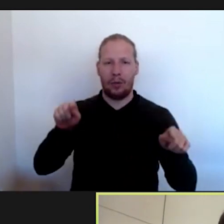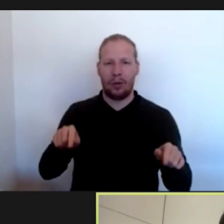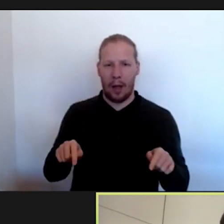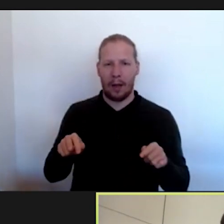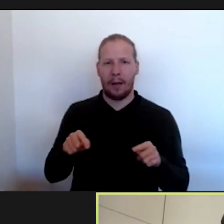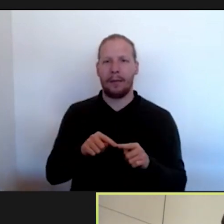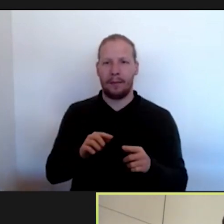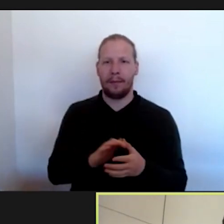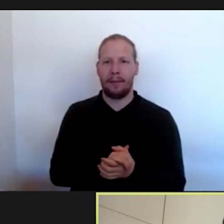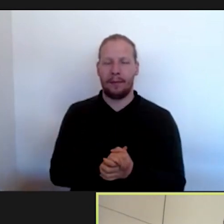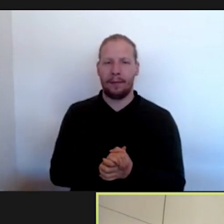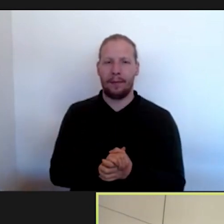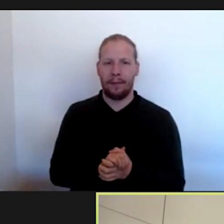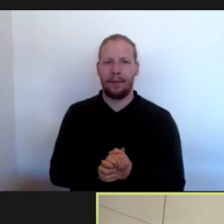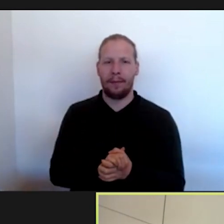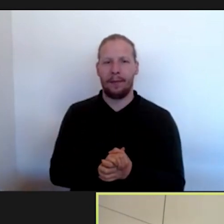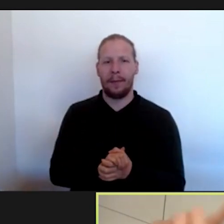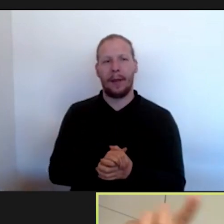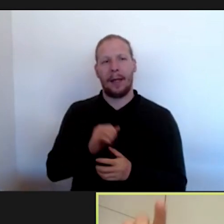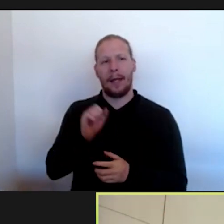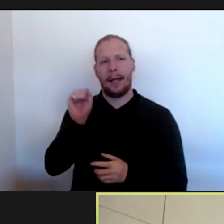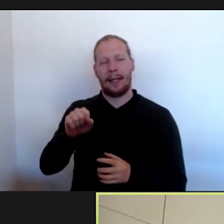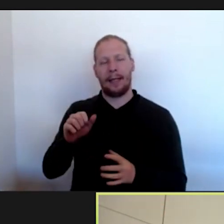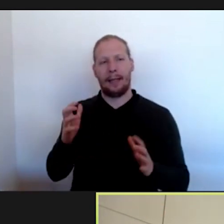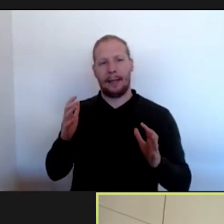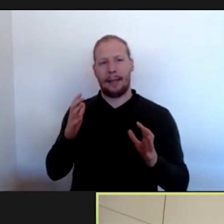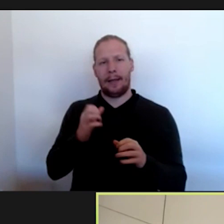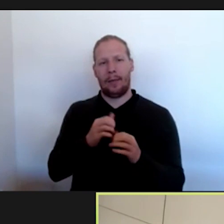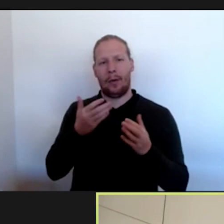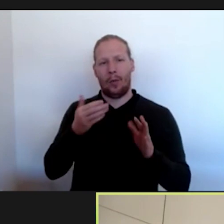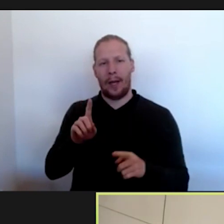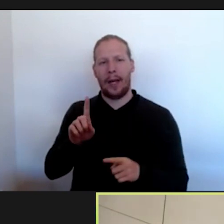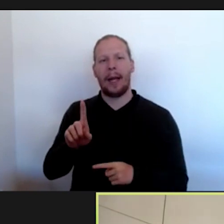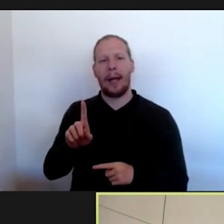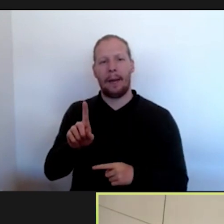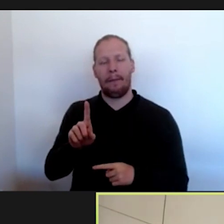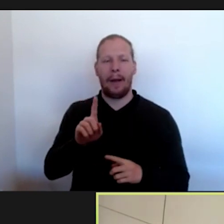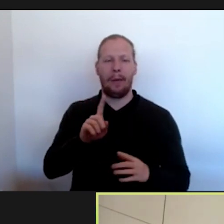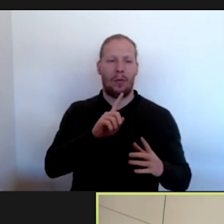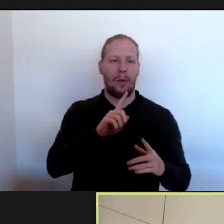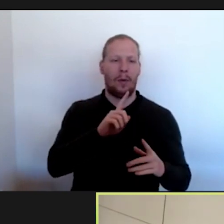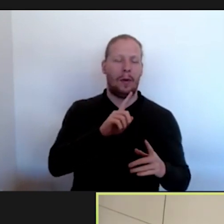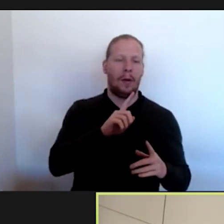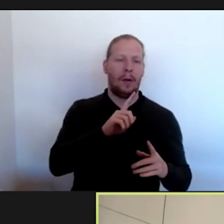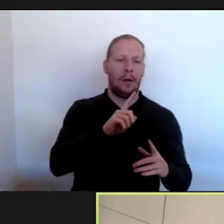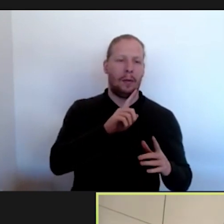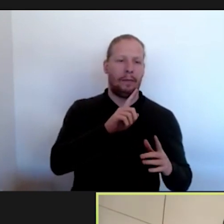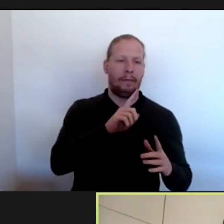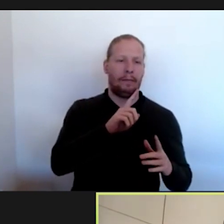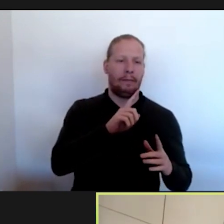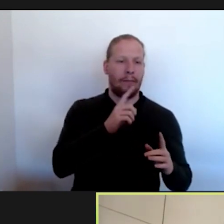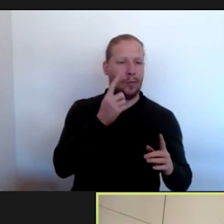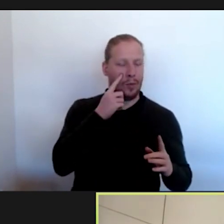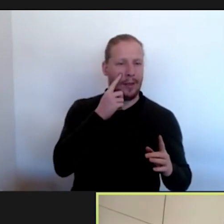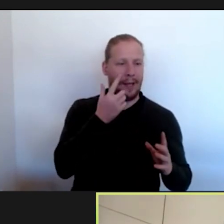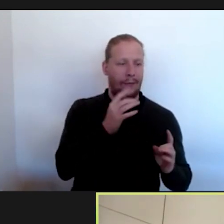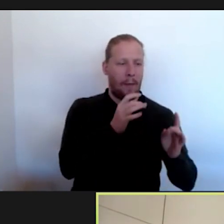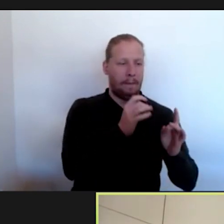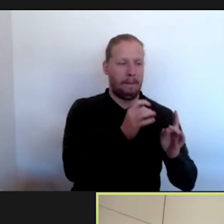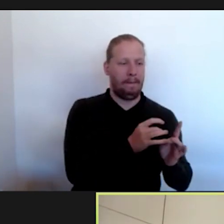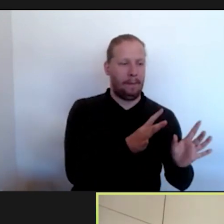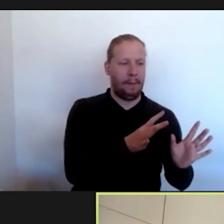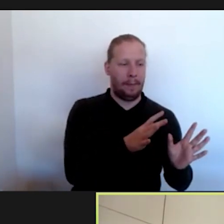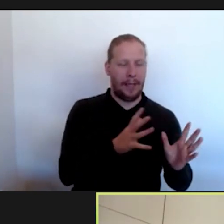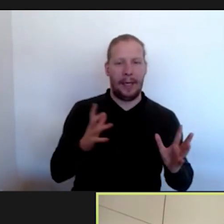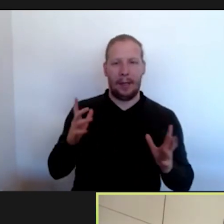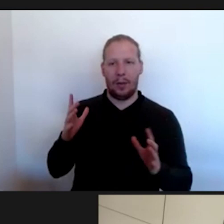obviously very in a summary way, but a clear picture that takes you all from the beginning to the end and beyond the research.